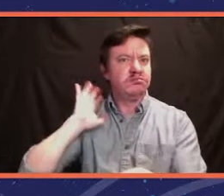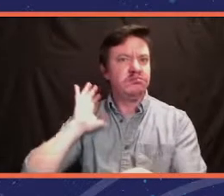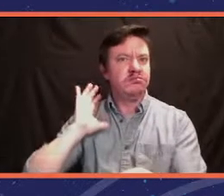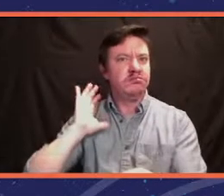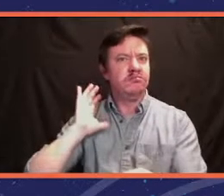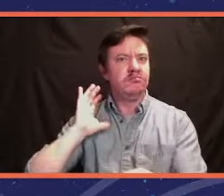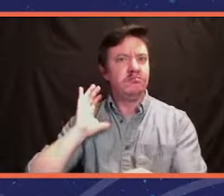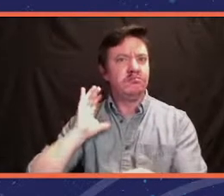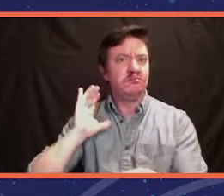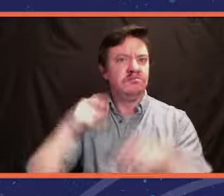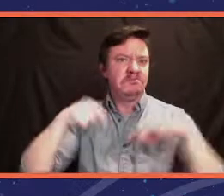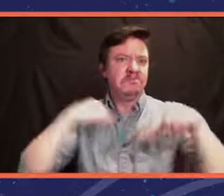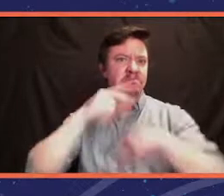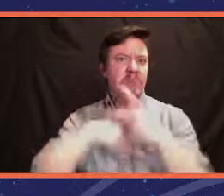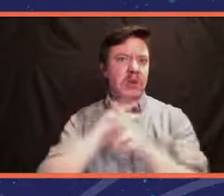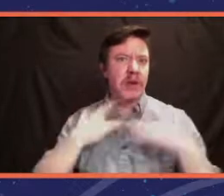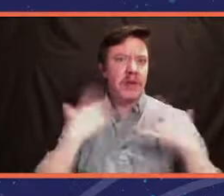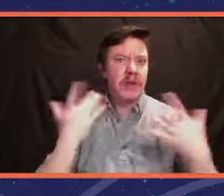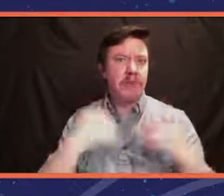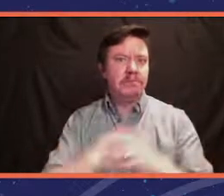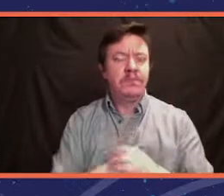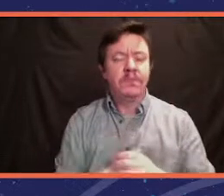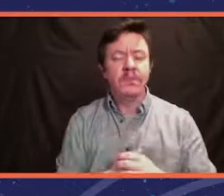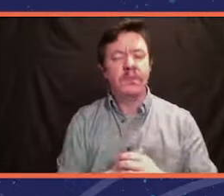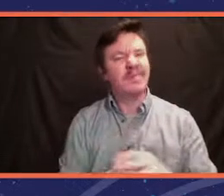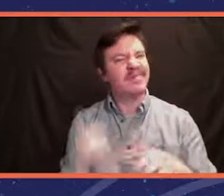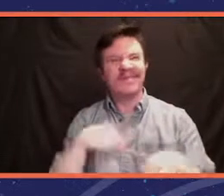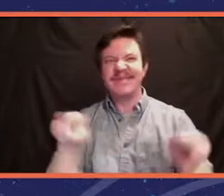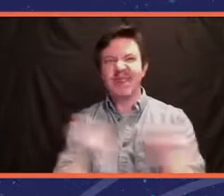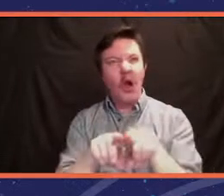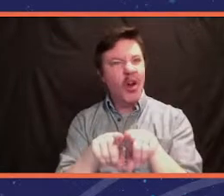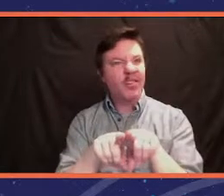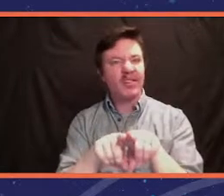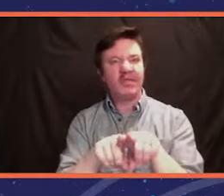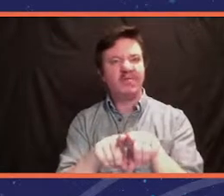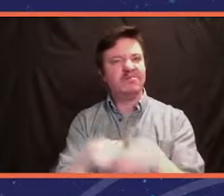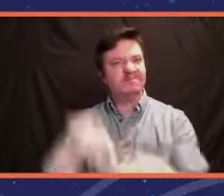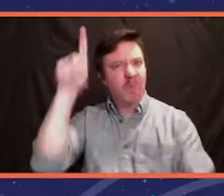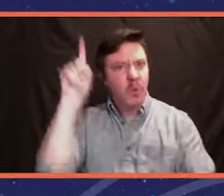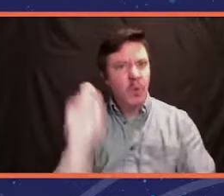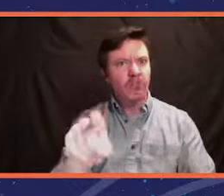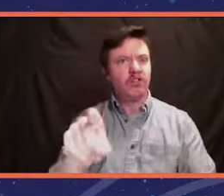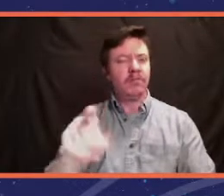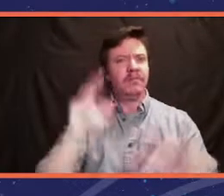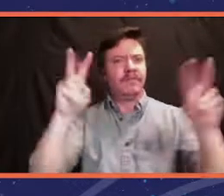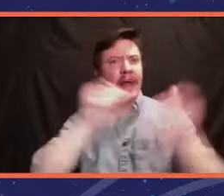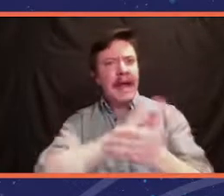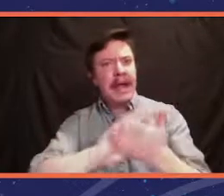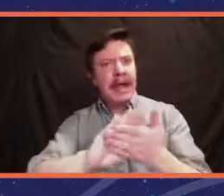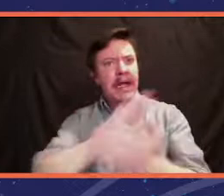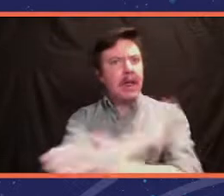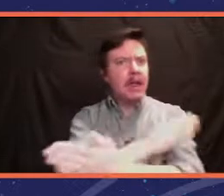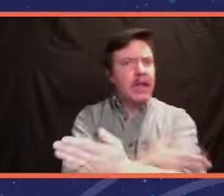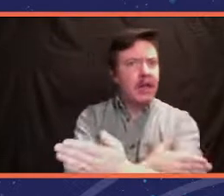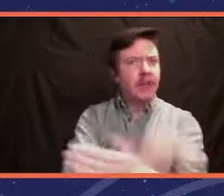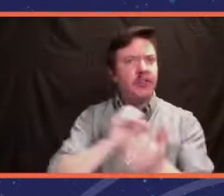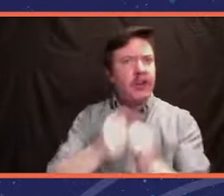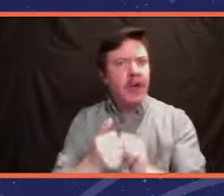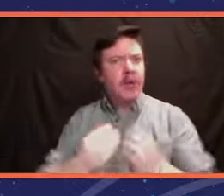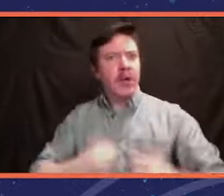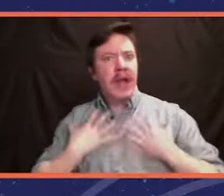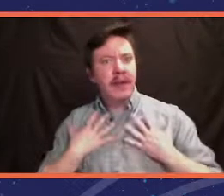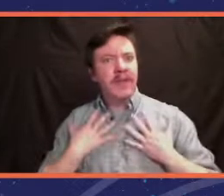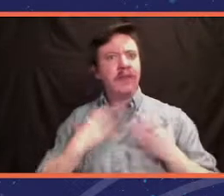Wildfire project. And like, that was also the question, like clean energy and like, how do we activate the people? And I was just